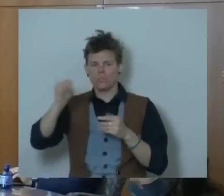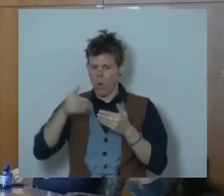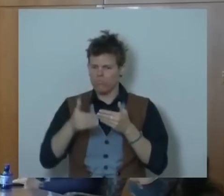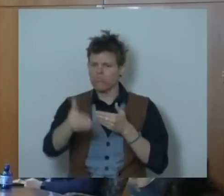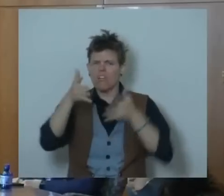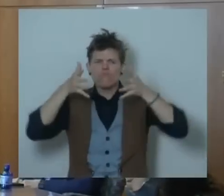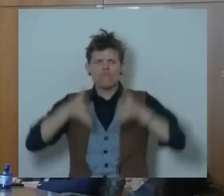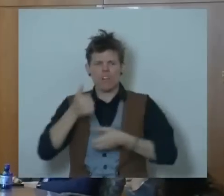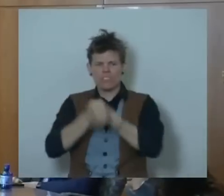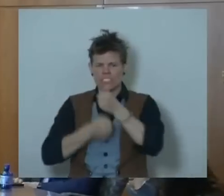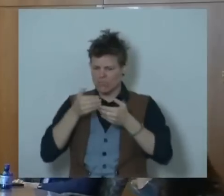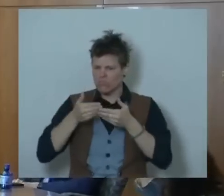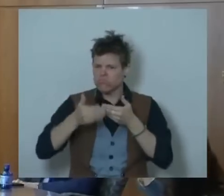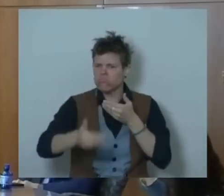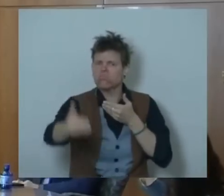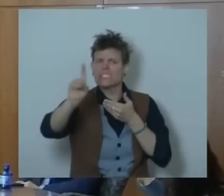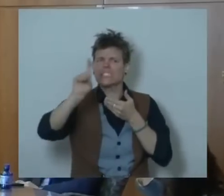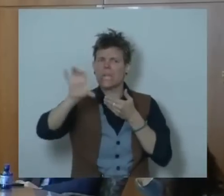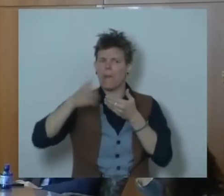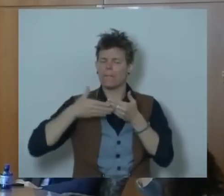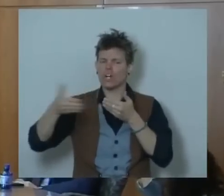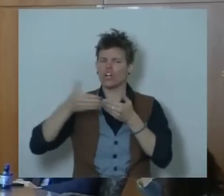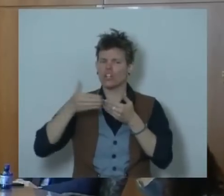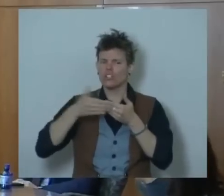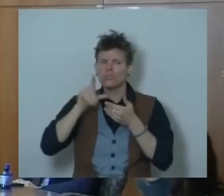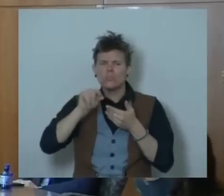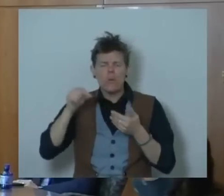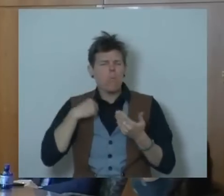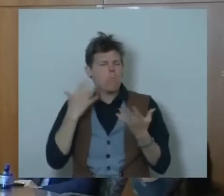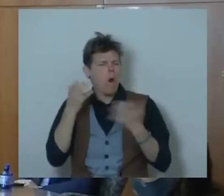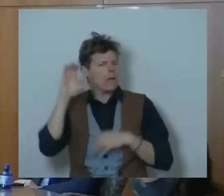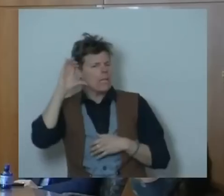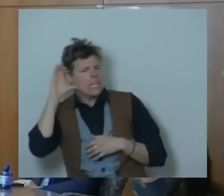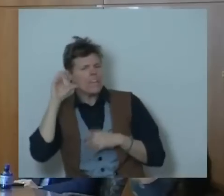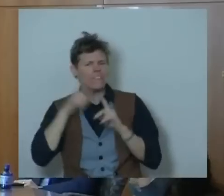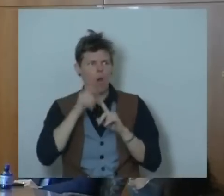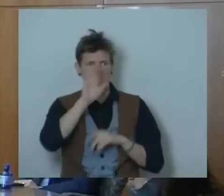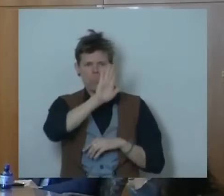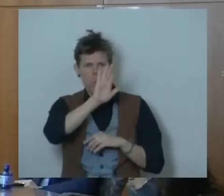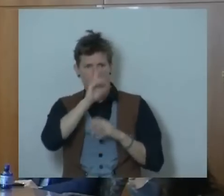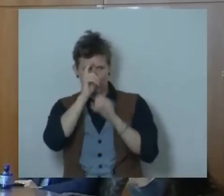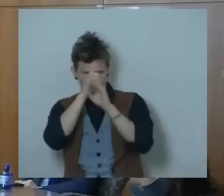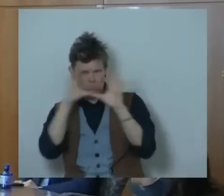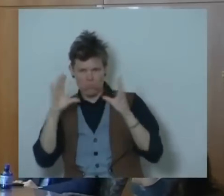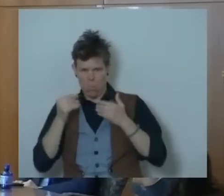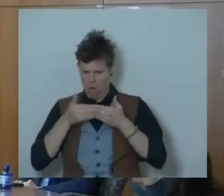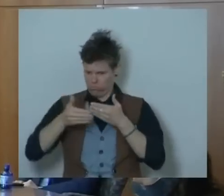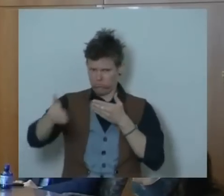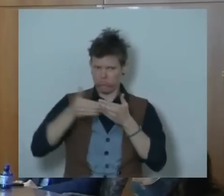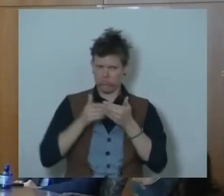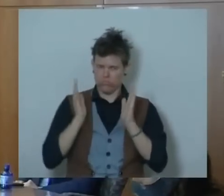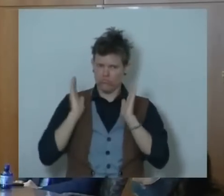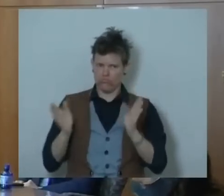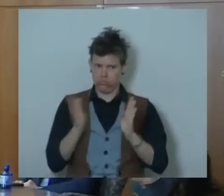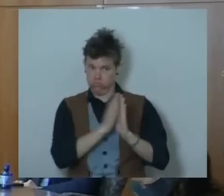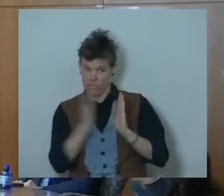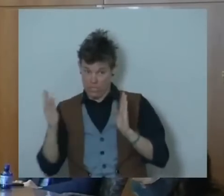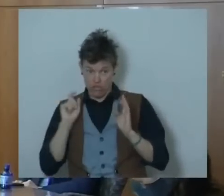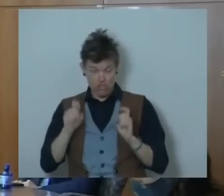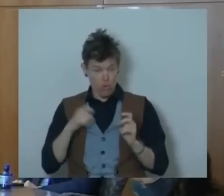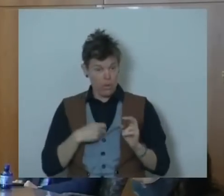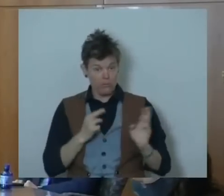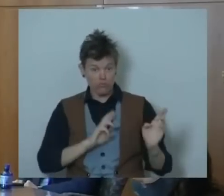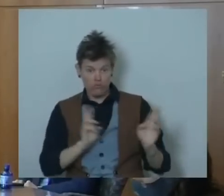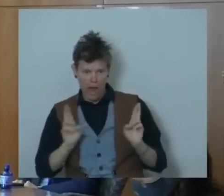some of the information that exists out there. So I guess simply put, should New Mexicans be ready for a lot of different